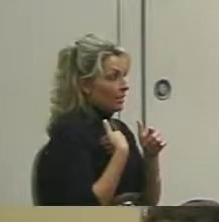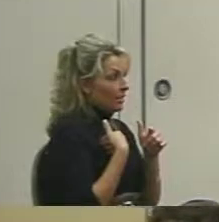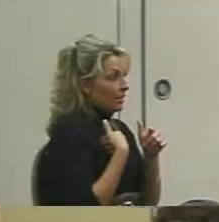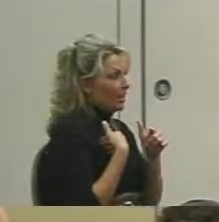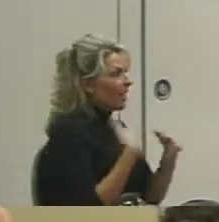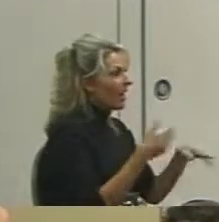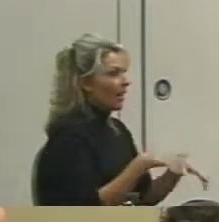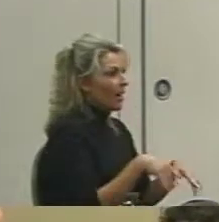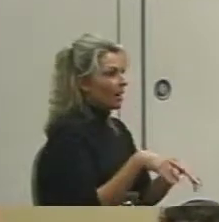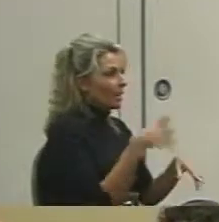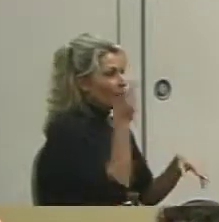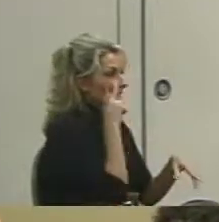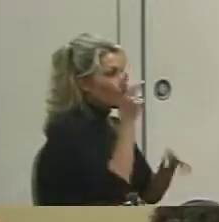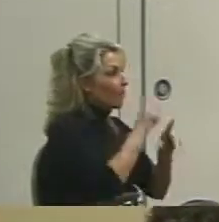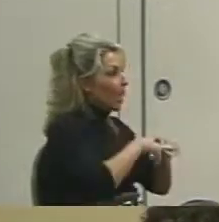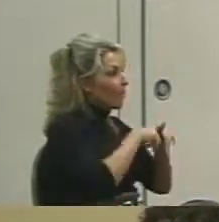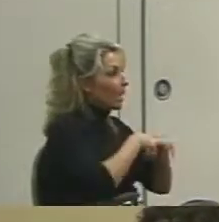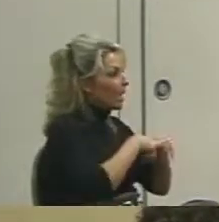So see what your reliability is.